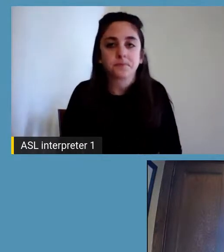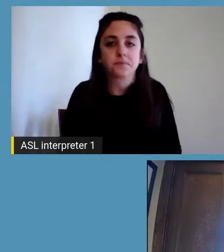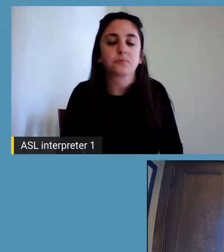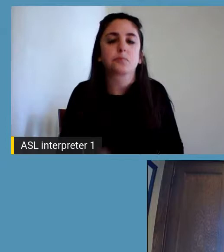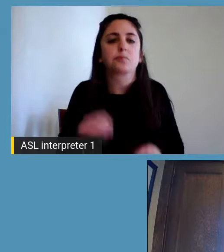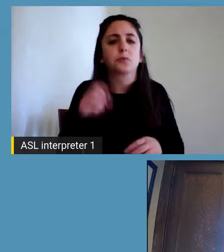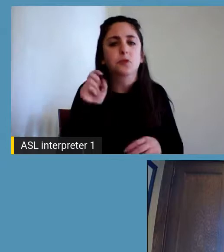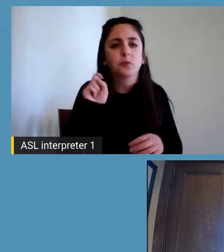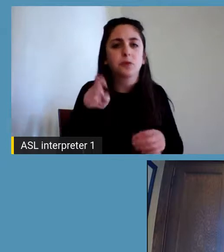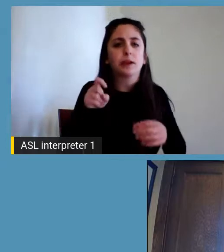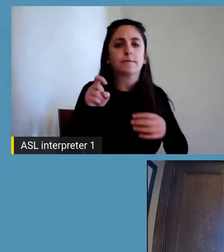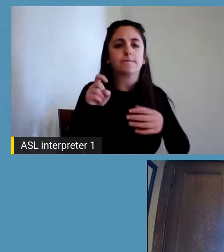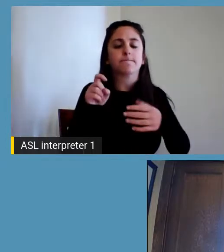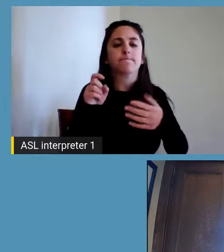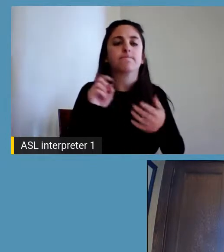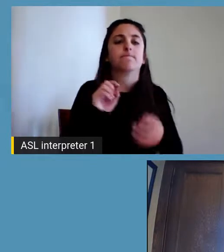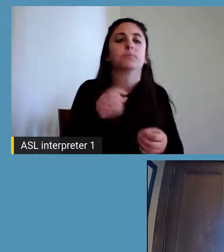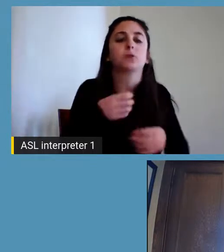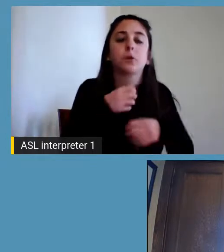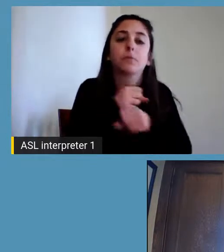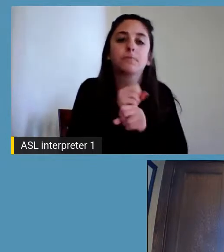reflection.